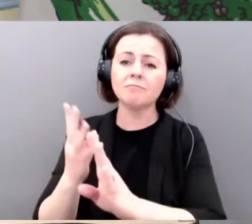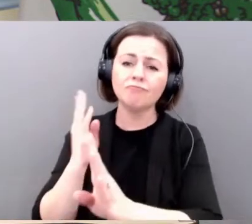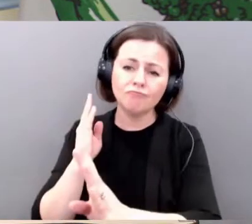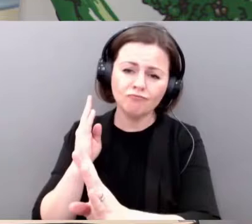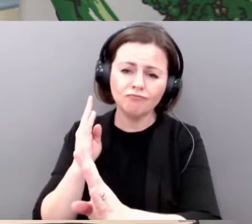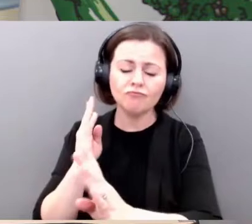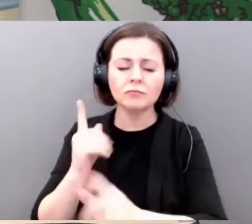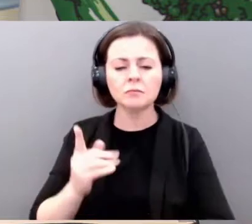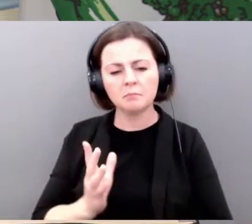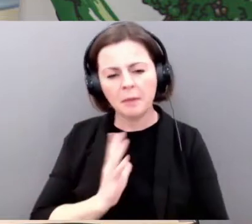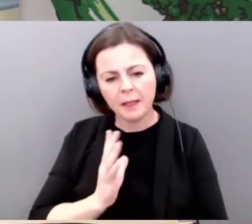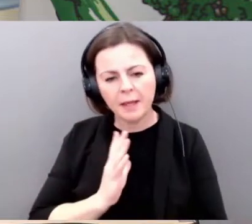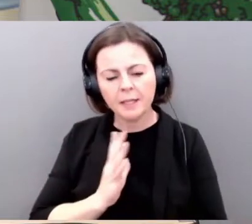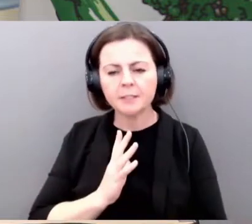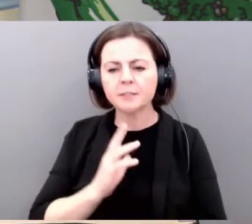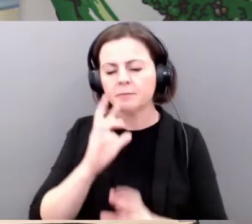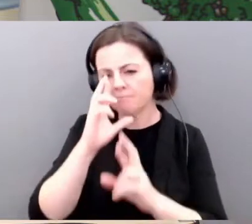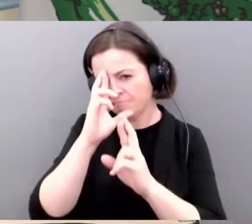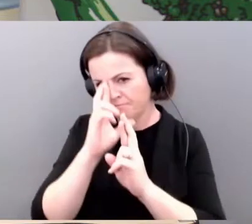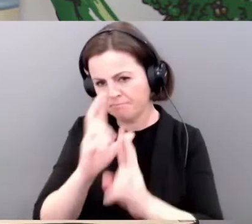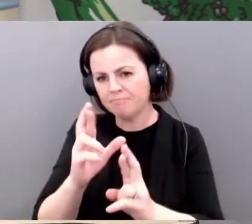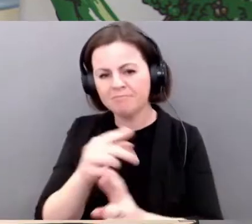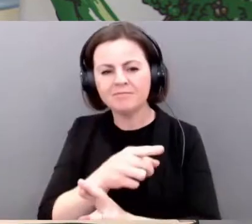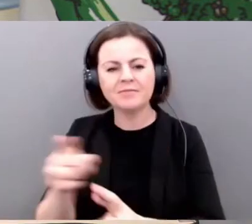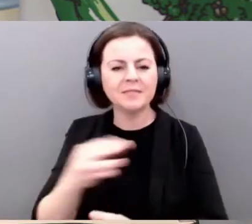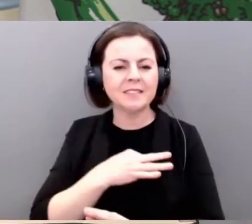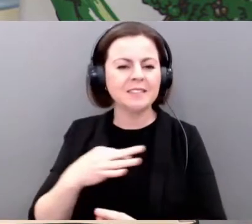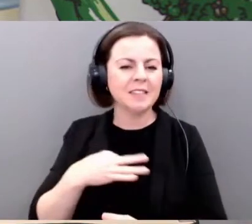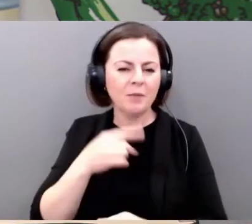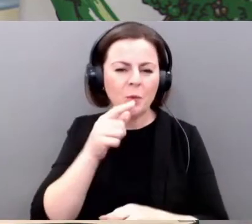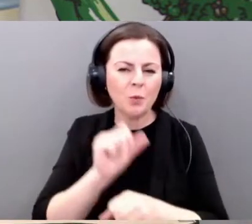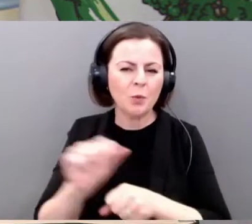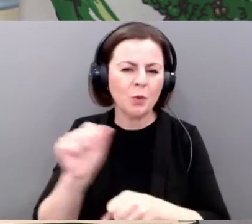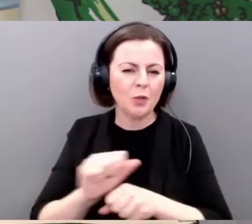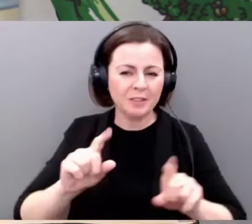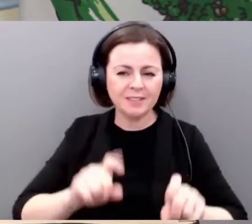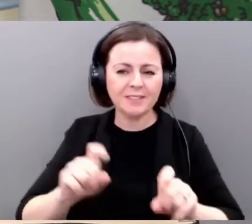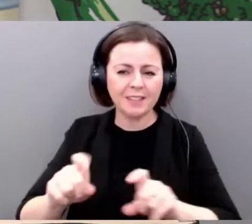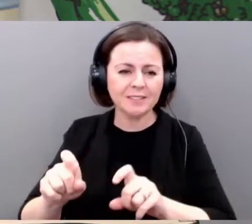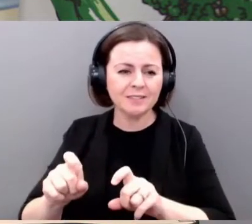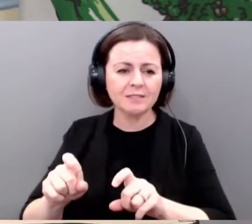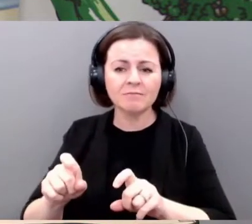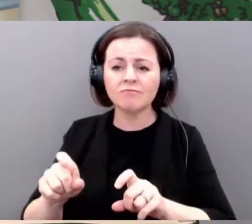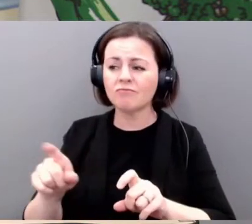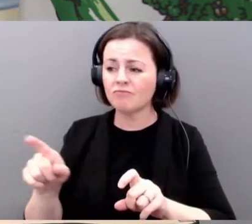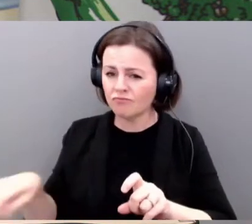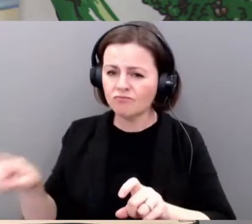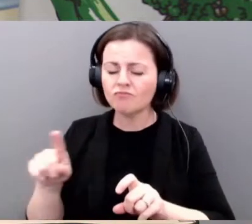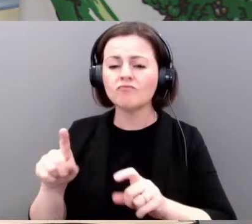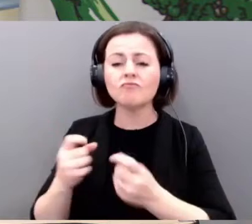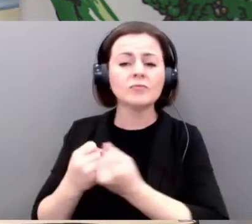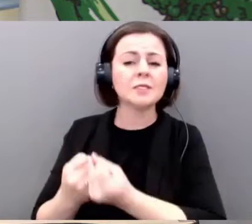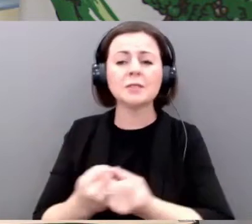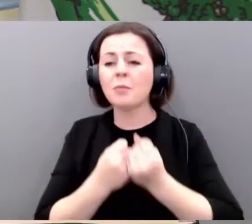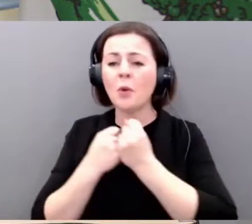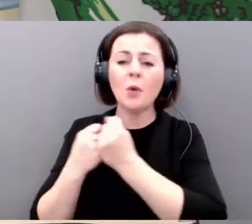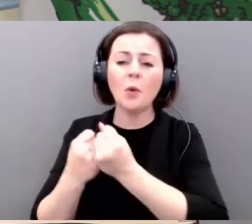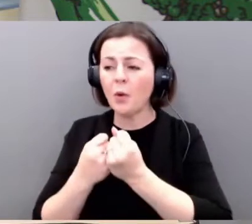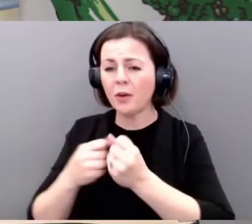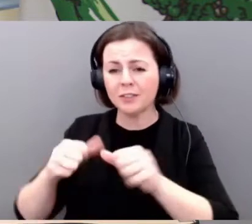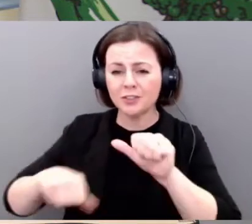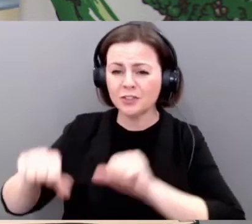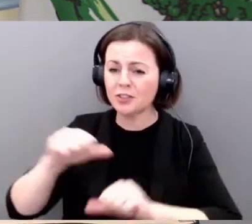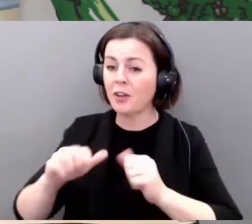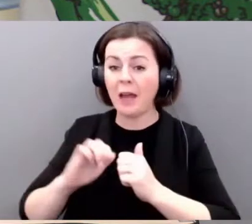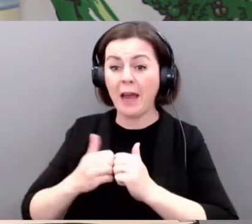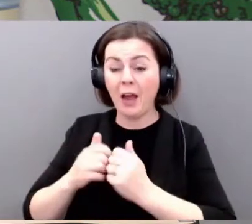and courteous to our testing staff, and you stayed united with your peers by staying apart to ensure